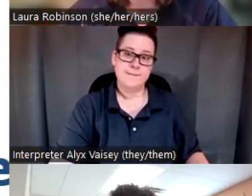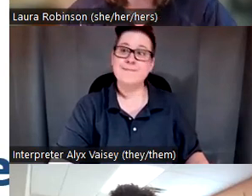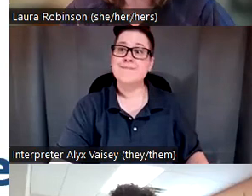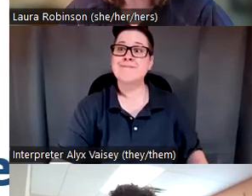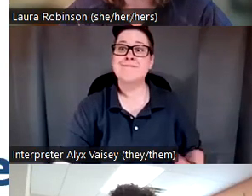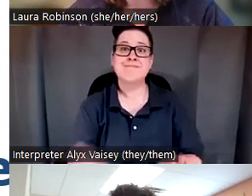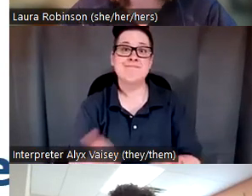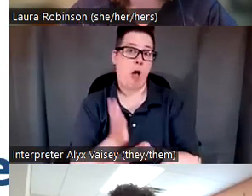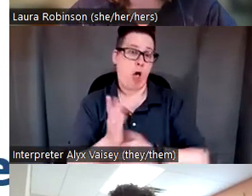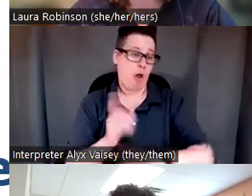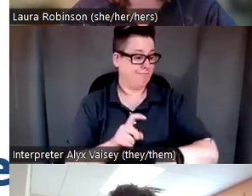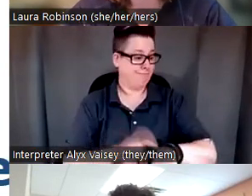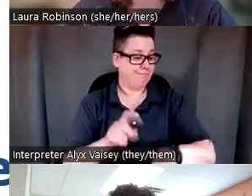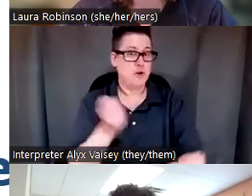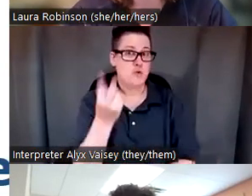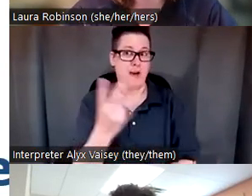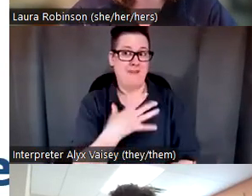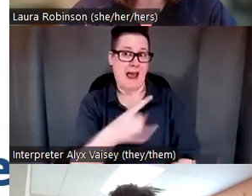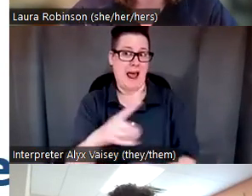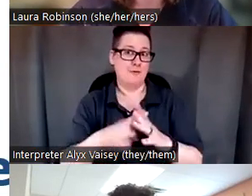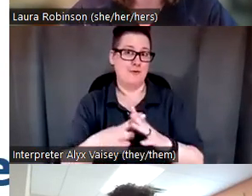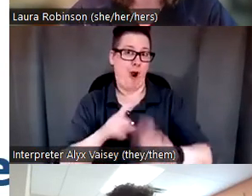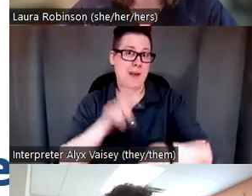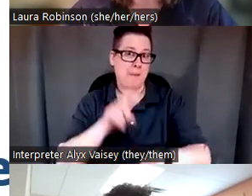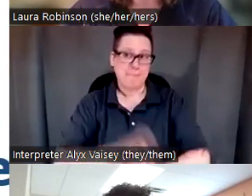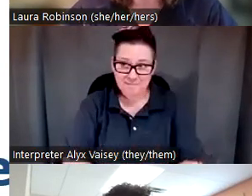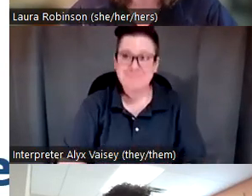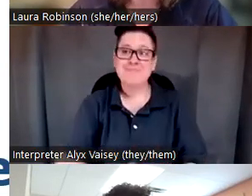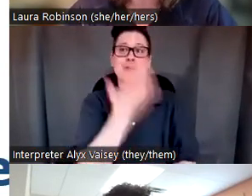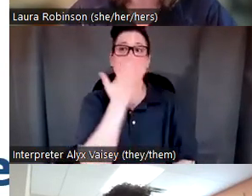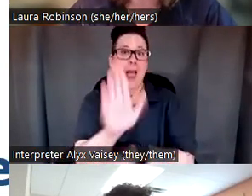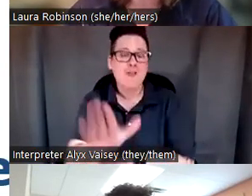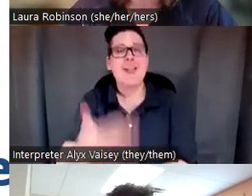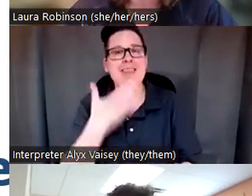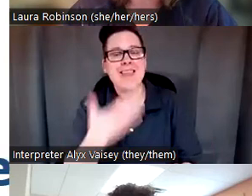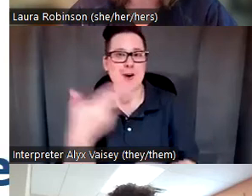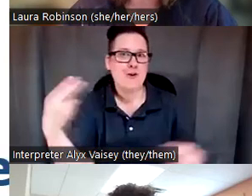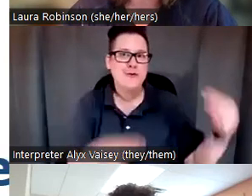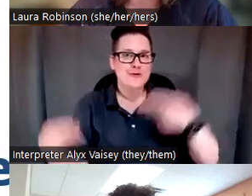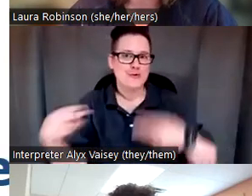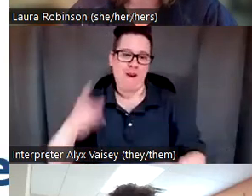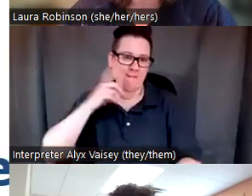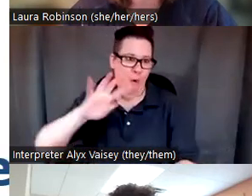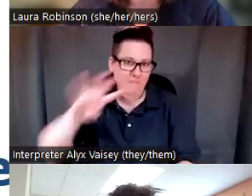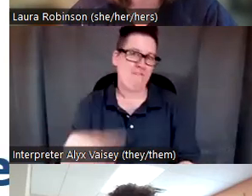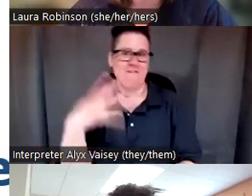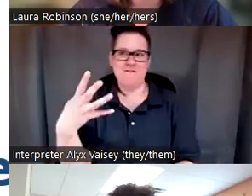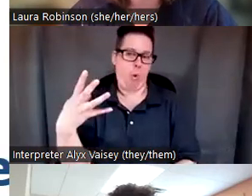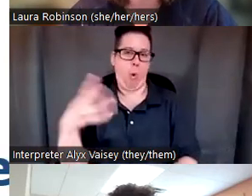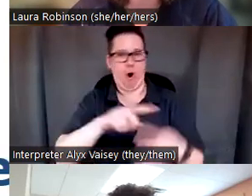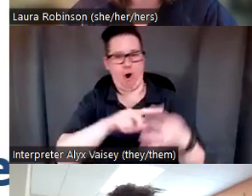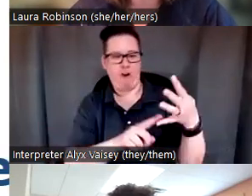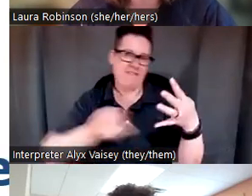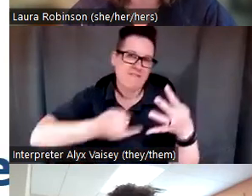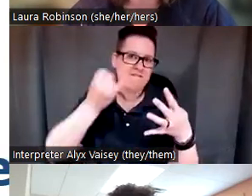All right, my clock says 12 o'clock. I like starting on time. So good afternoon, and thank you for joining us for the fourth session, the fourth and final session